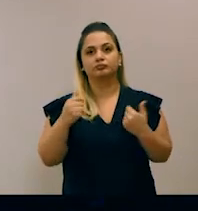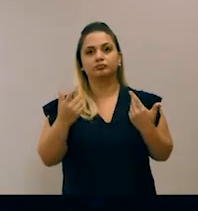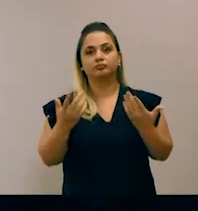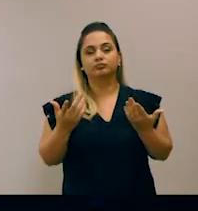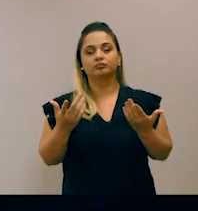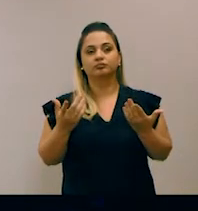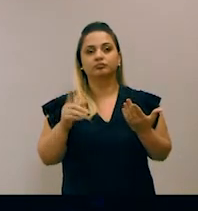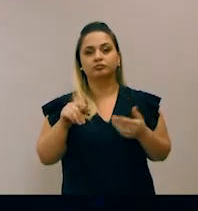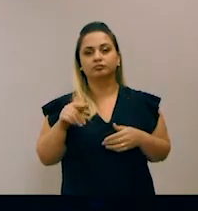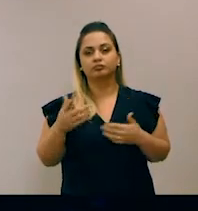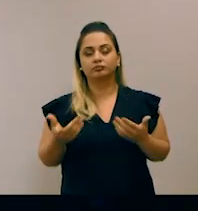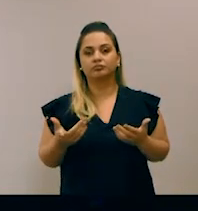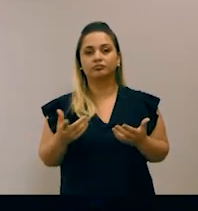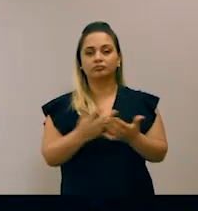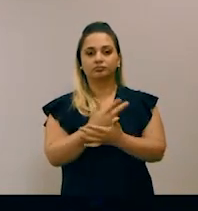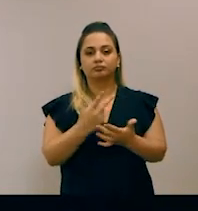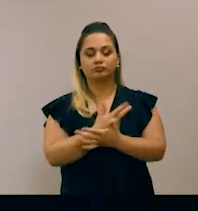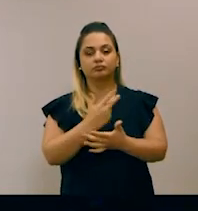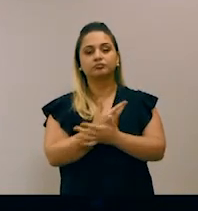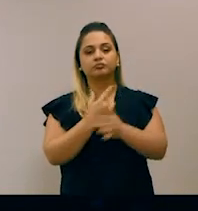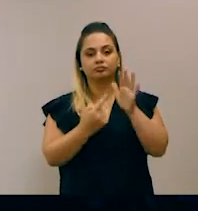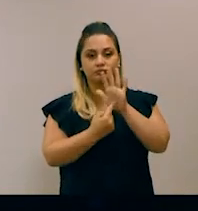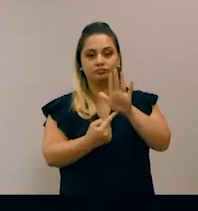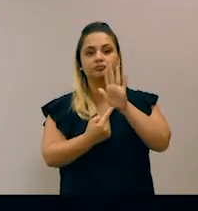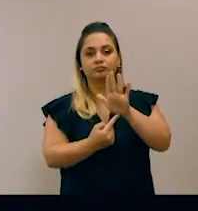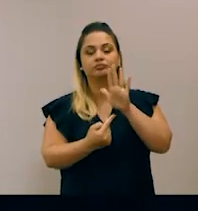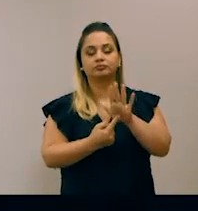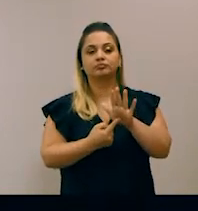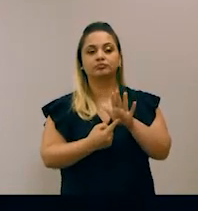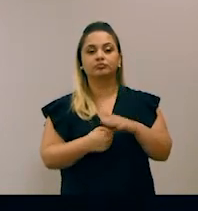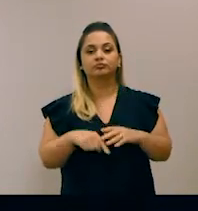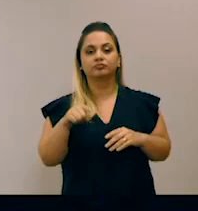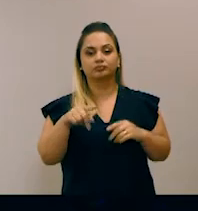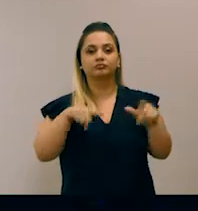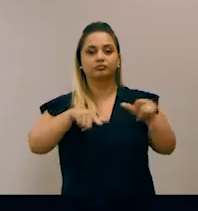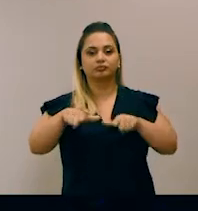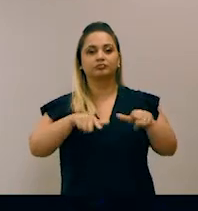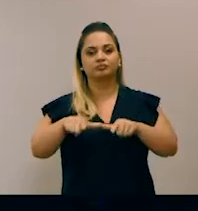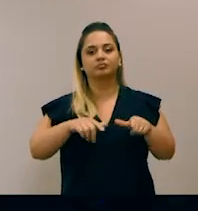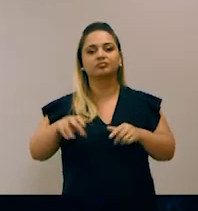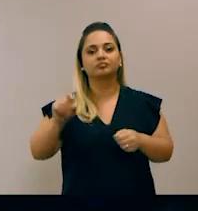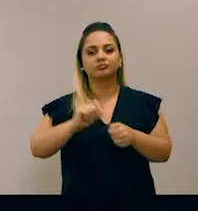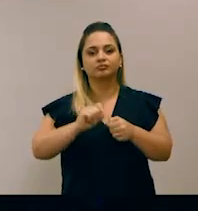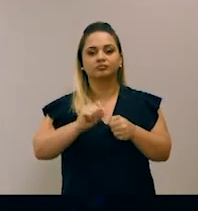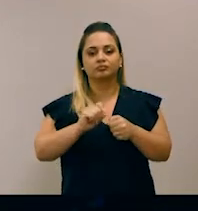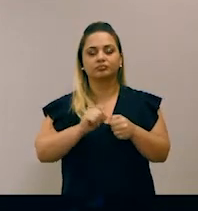All these mistakes were identified in this work that was carried out.